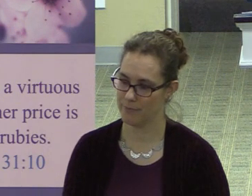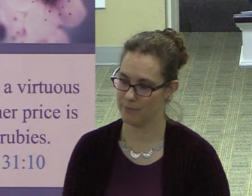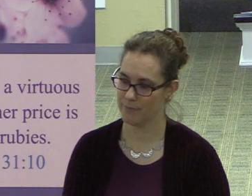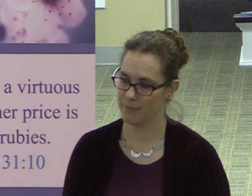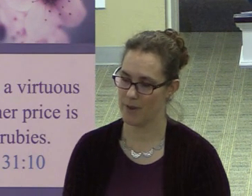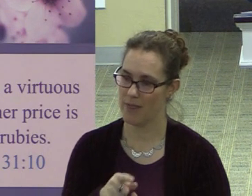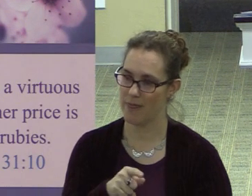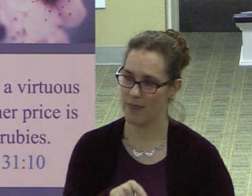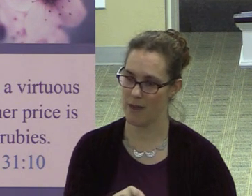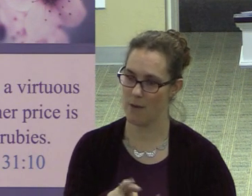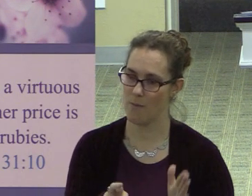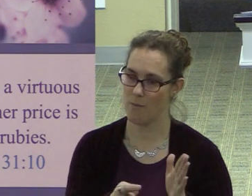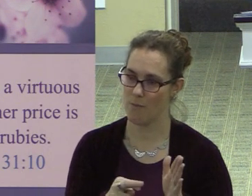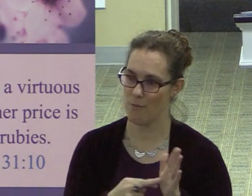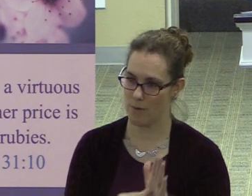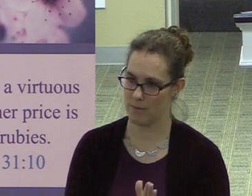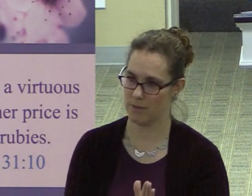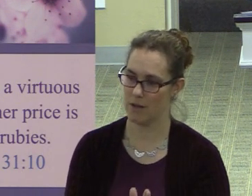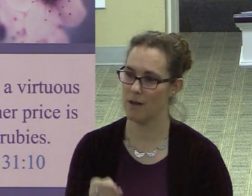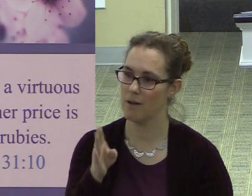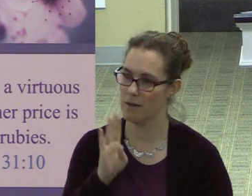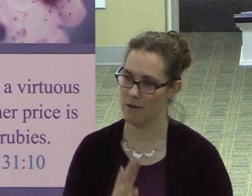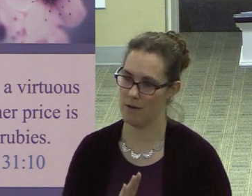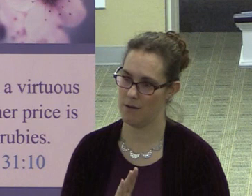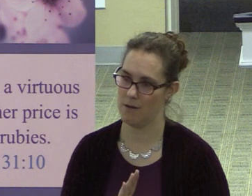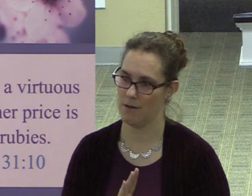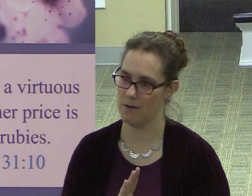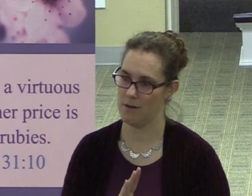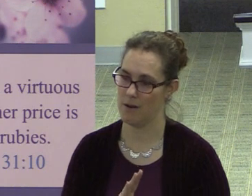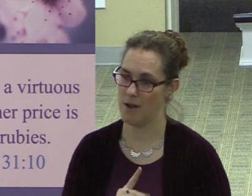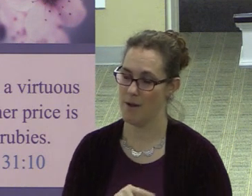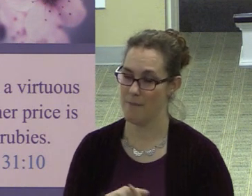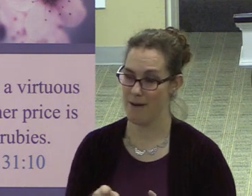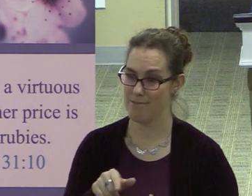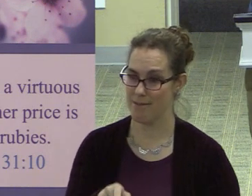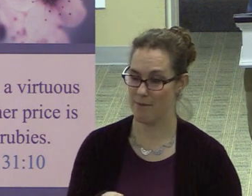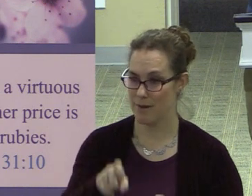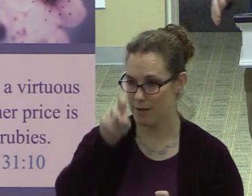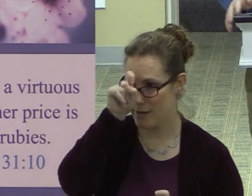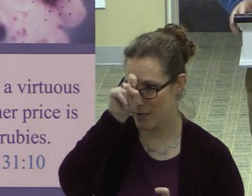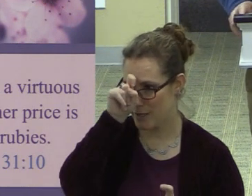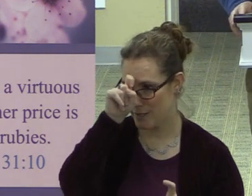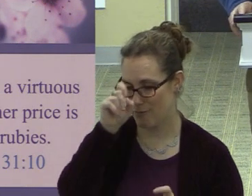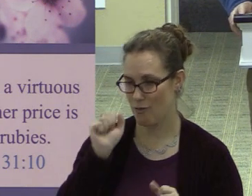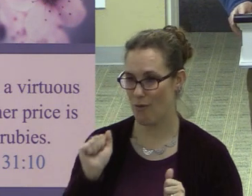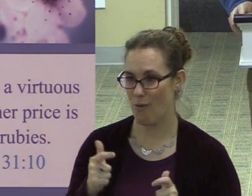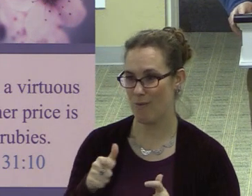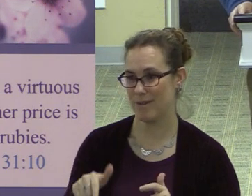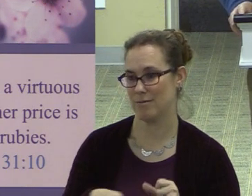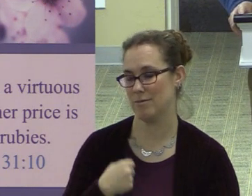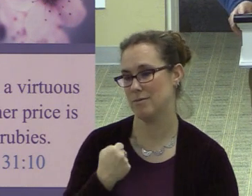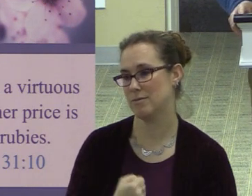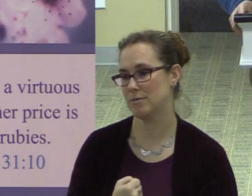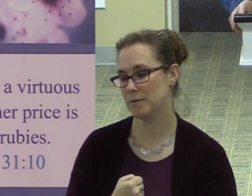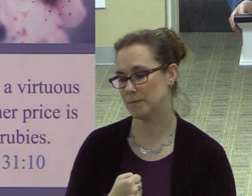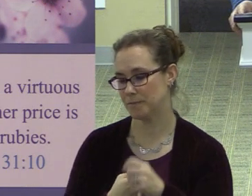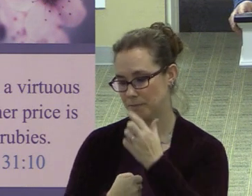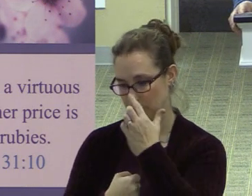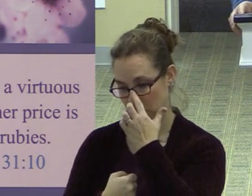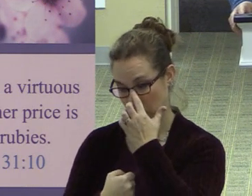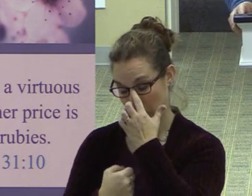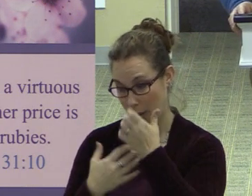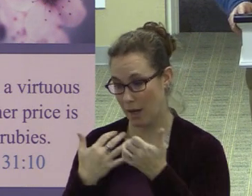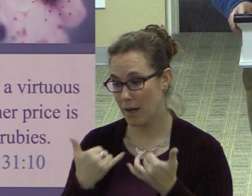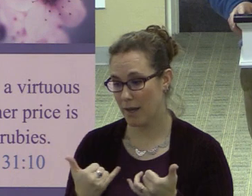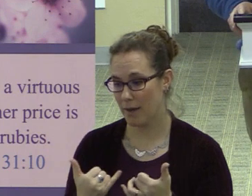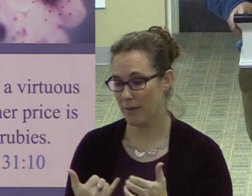They represent God. Yet they've been in Egypt for all these years. And now they're coming